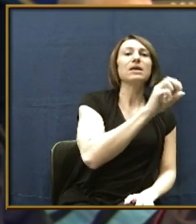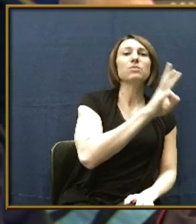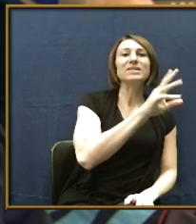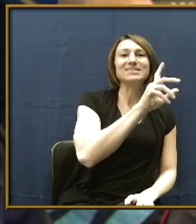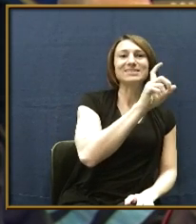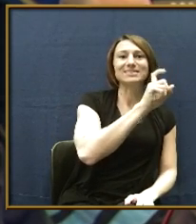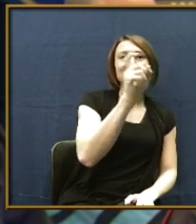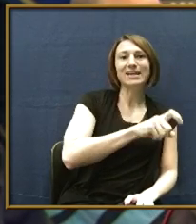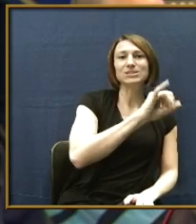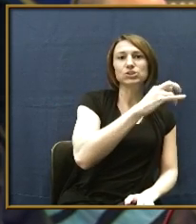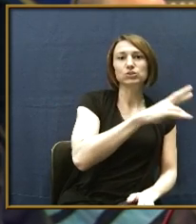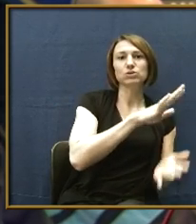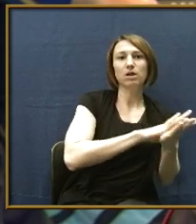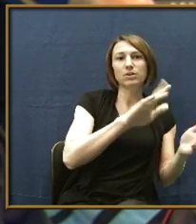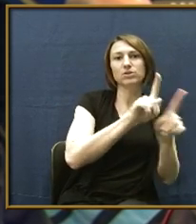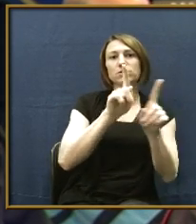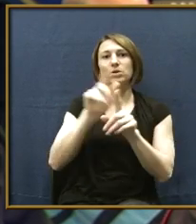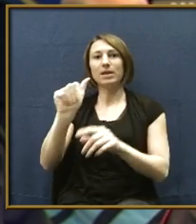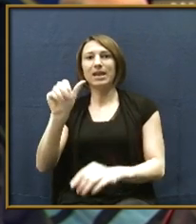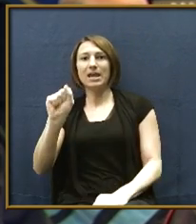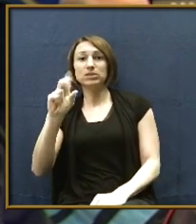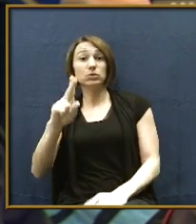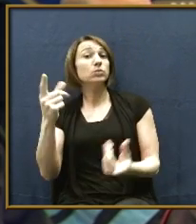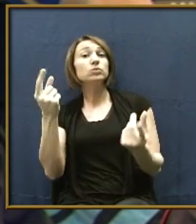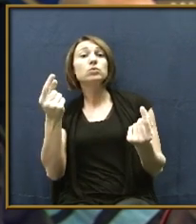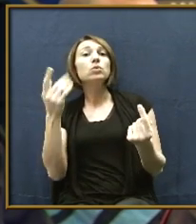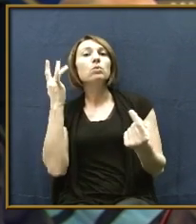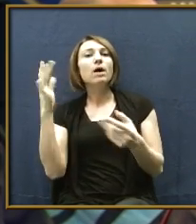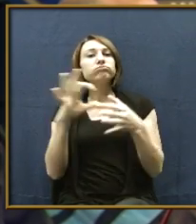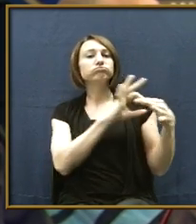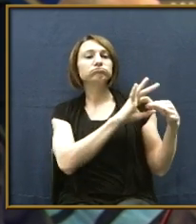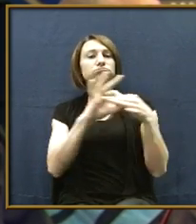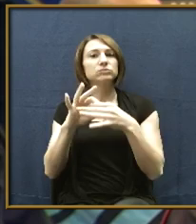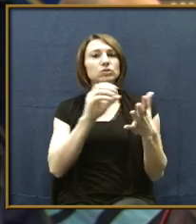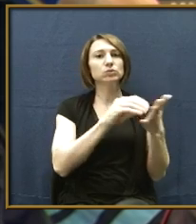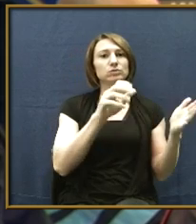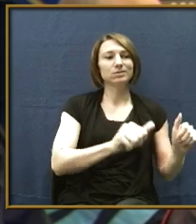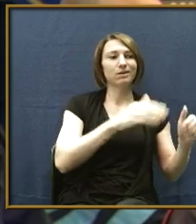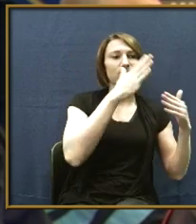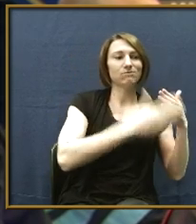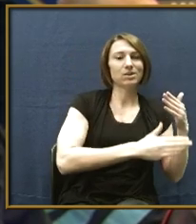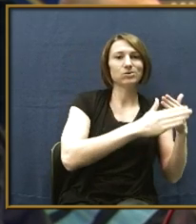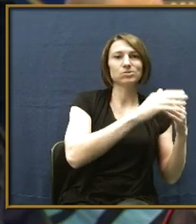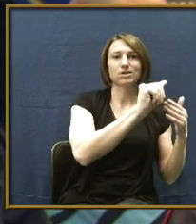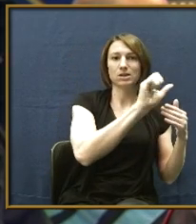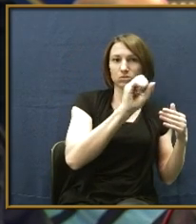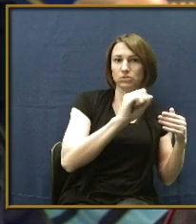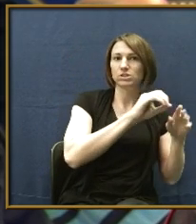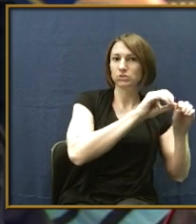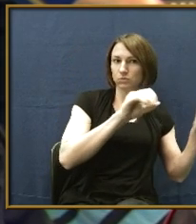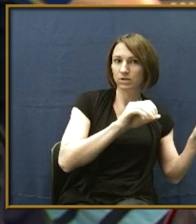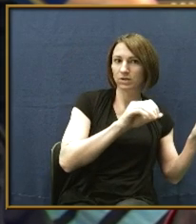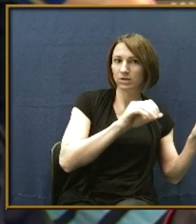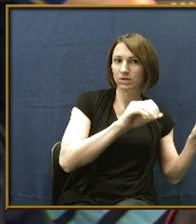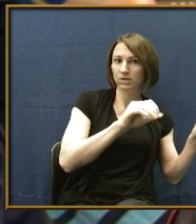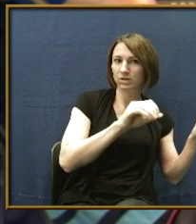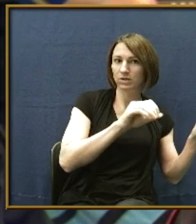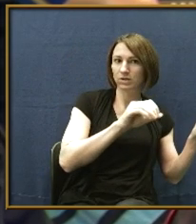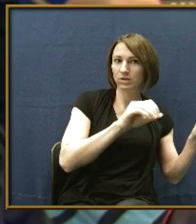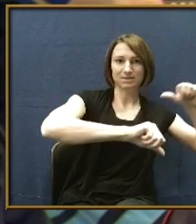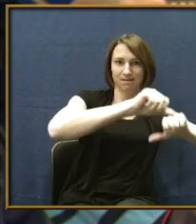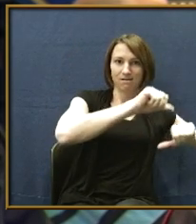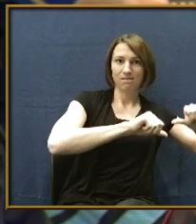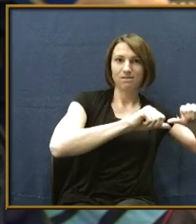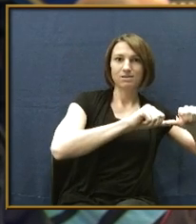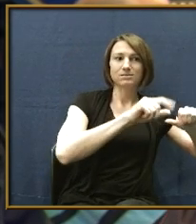Angelo State University that is designed to enable students to complete their associate's degree in engineering science